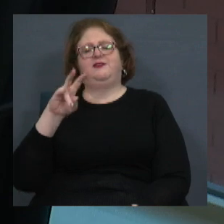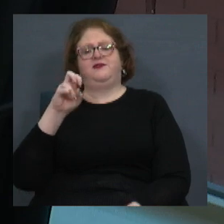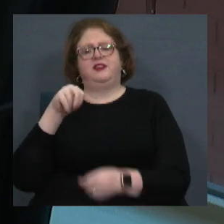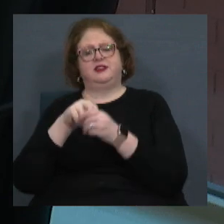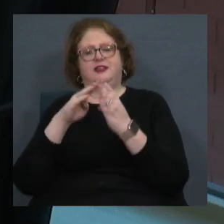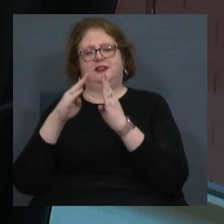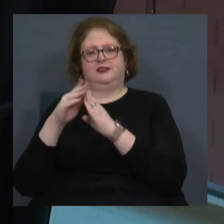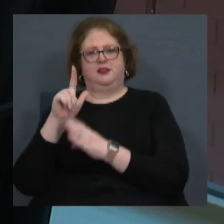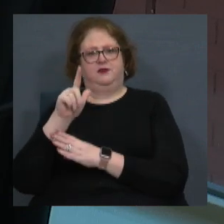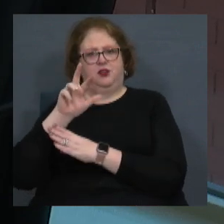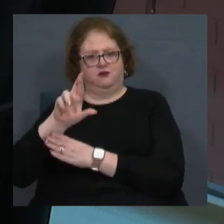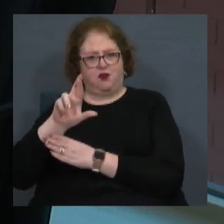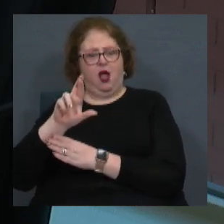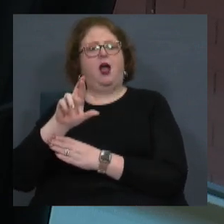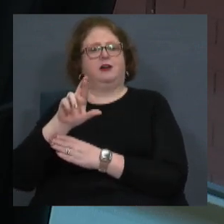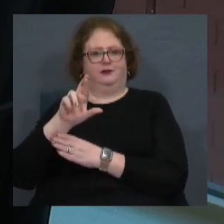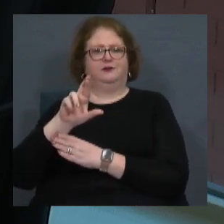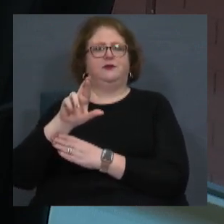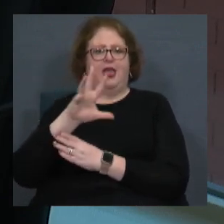purposes.